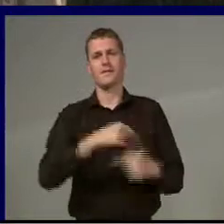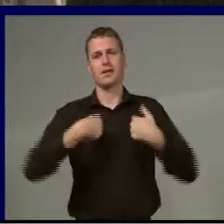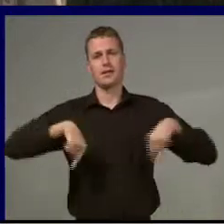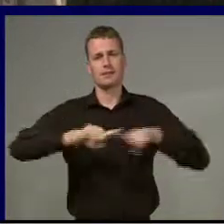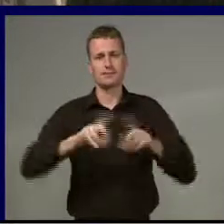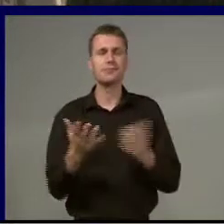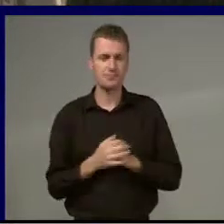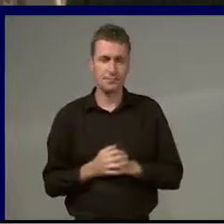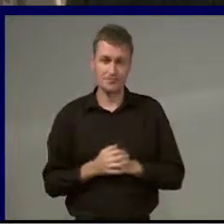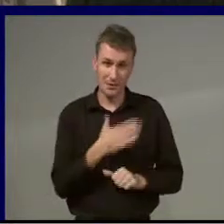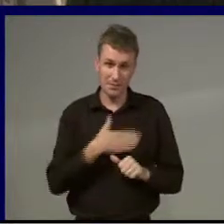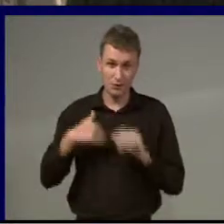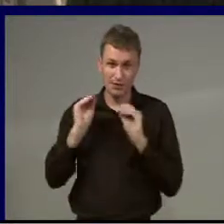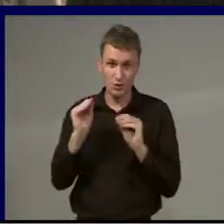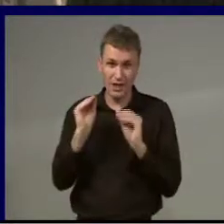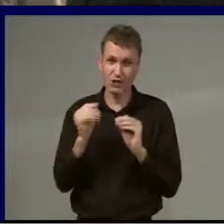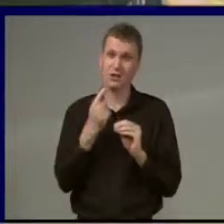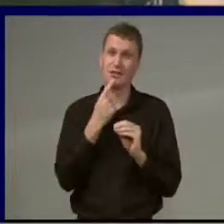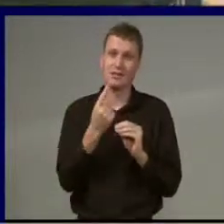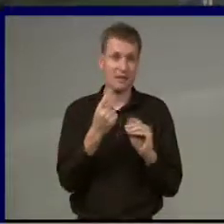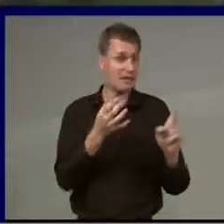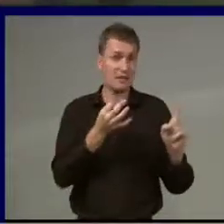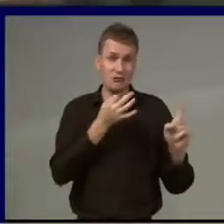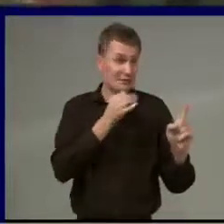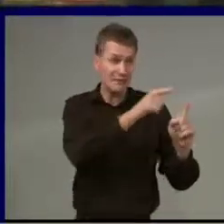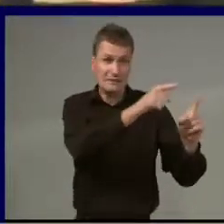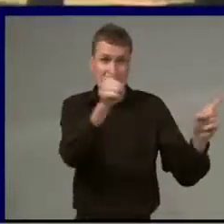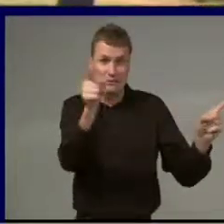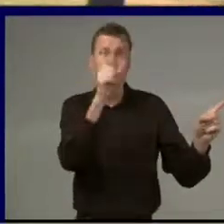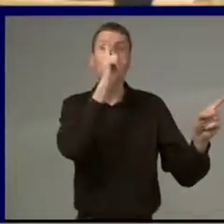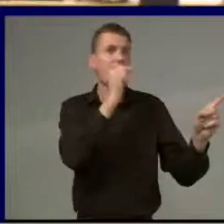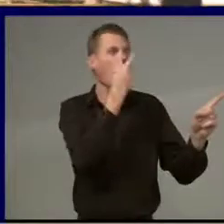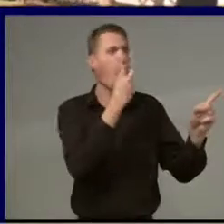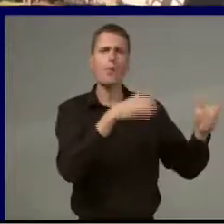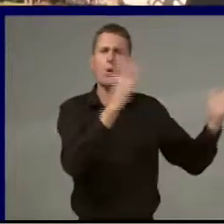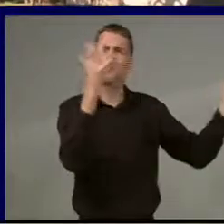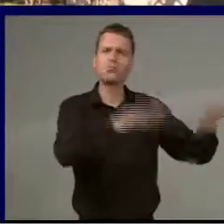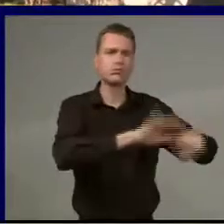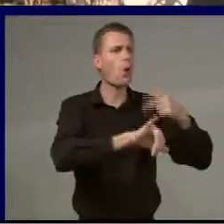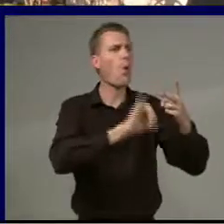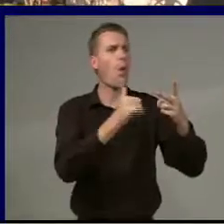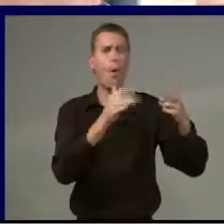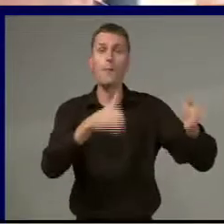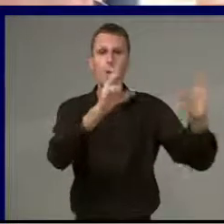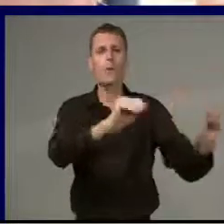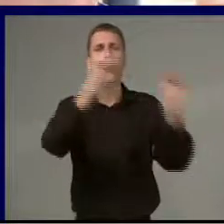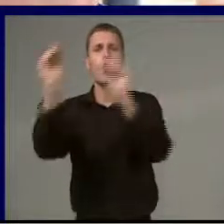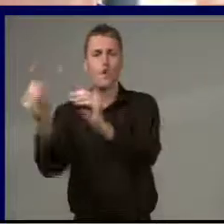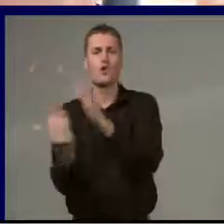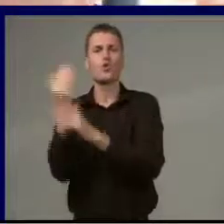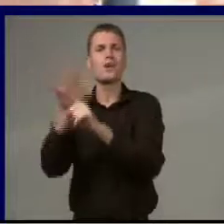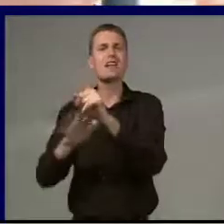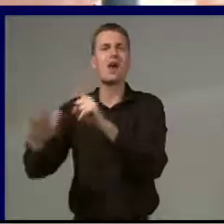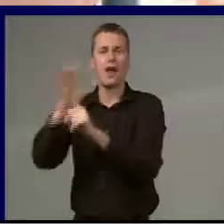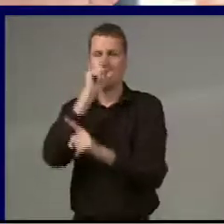Ministry is minimising potential threats by demolishing older buildings and relocating others to where they are needed most. Where a